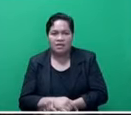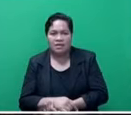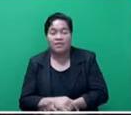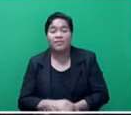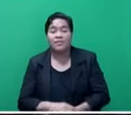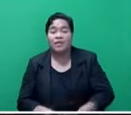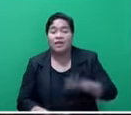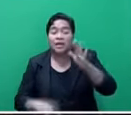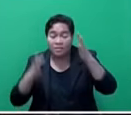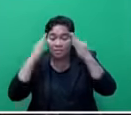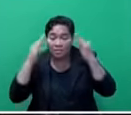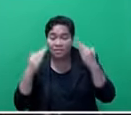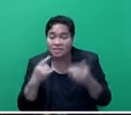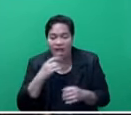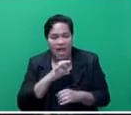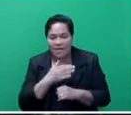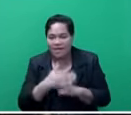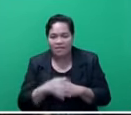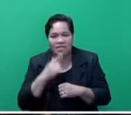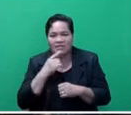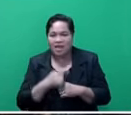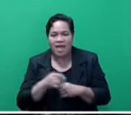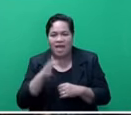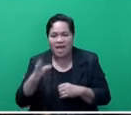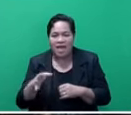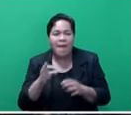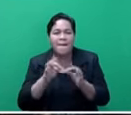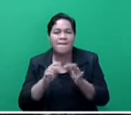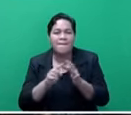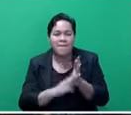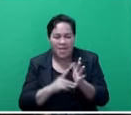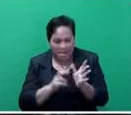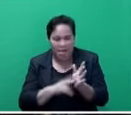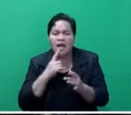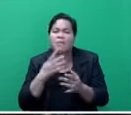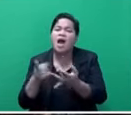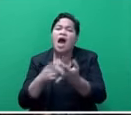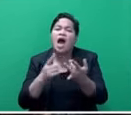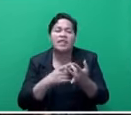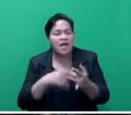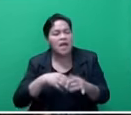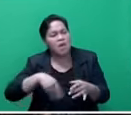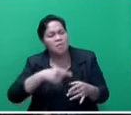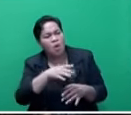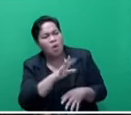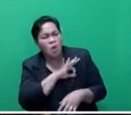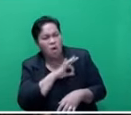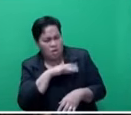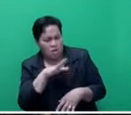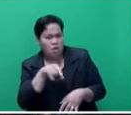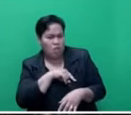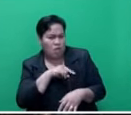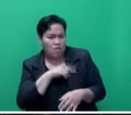Mr. Speaker, sir, I did not name the Honourable Biman Prasad. Other members have stood up and said, wow, look, qualified